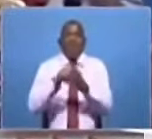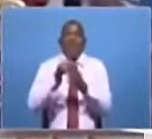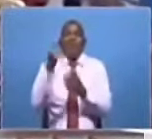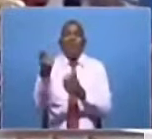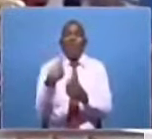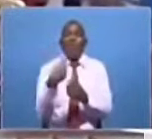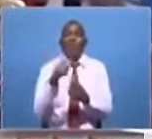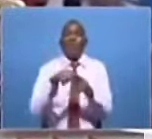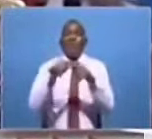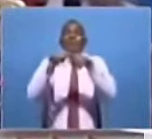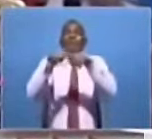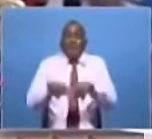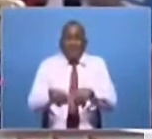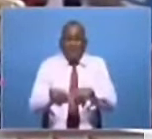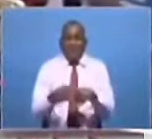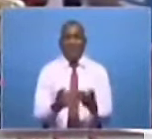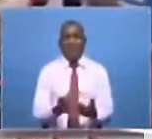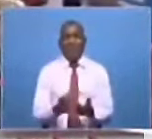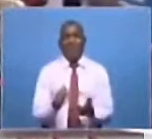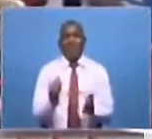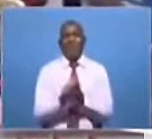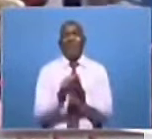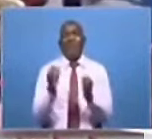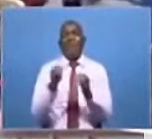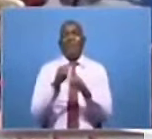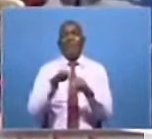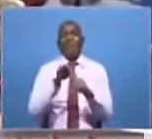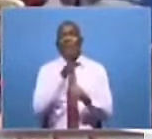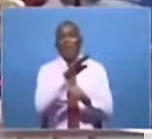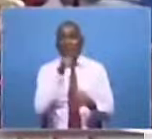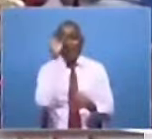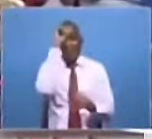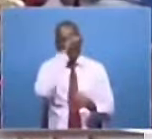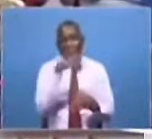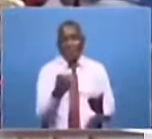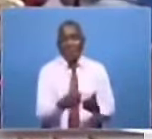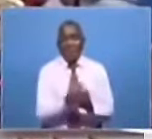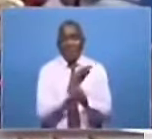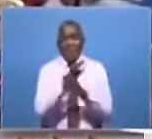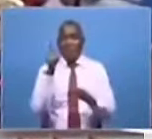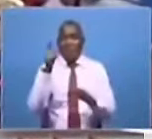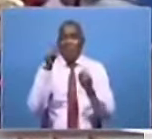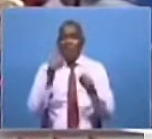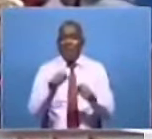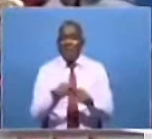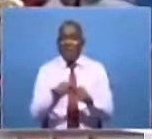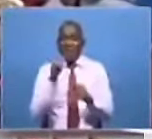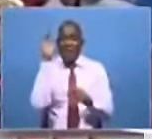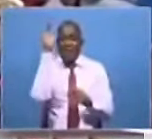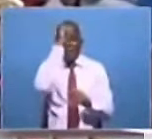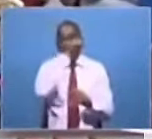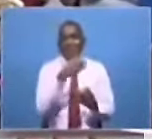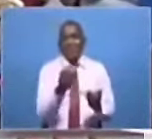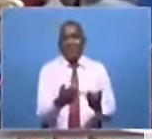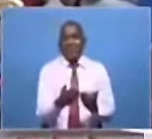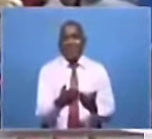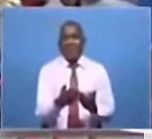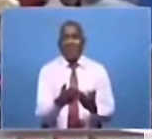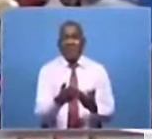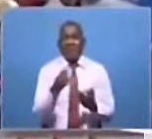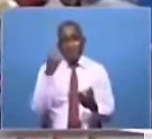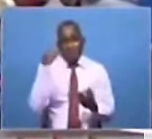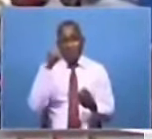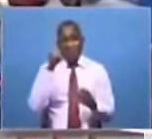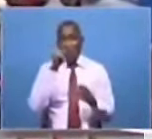really lies within our courts, much more than their speculation, because nobody can speculate in terms